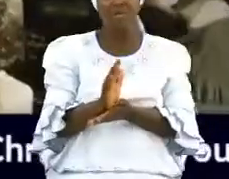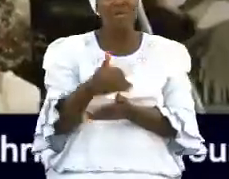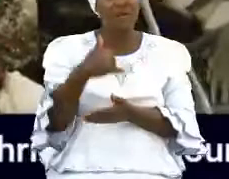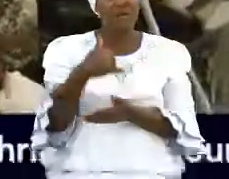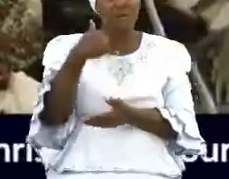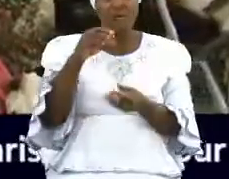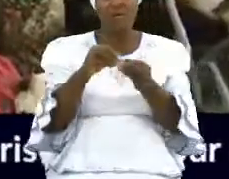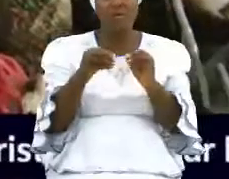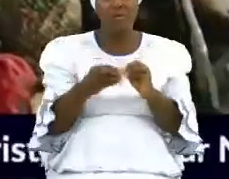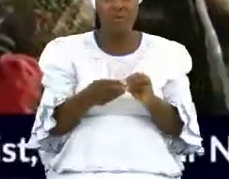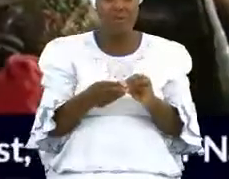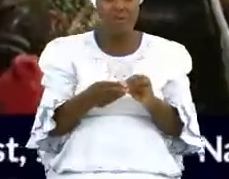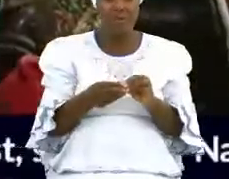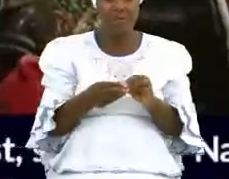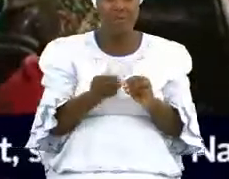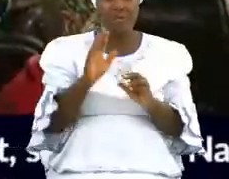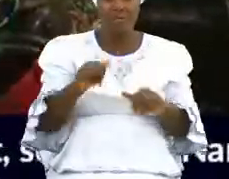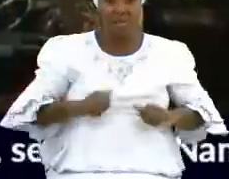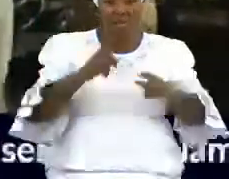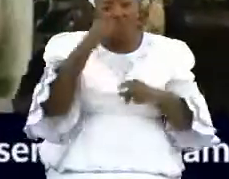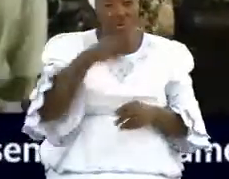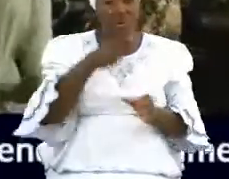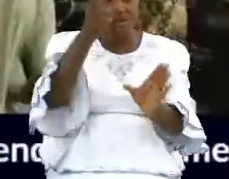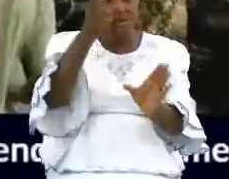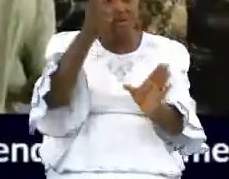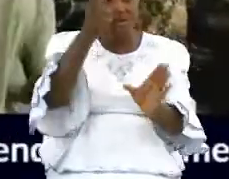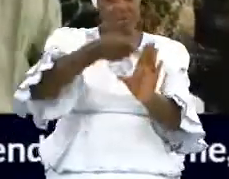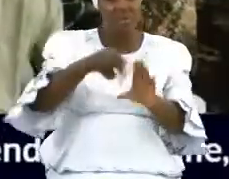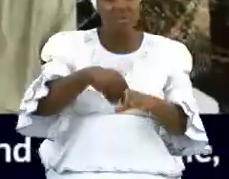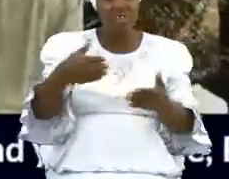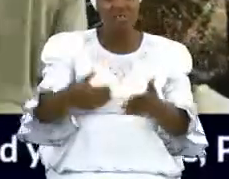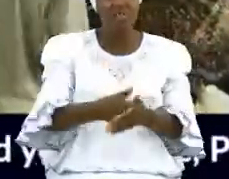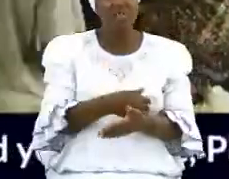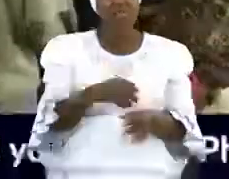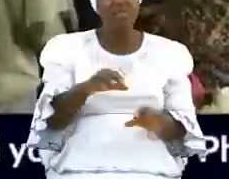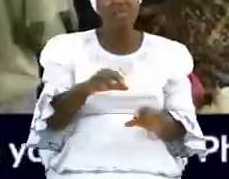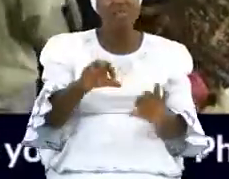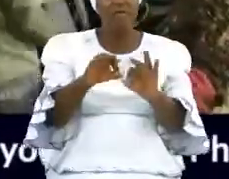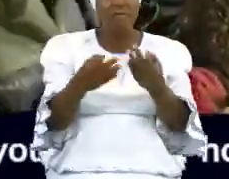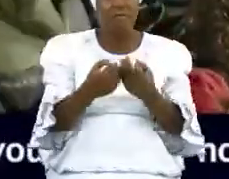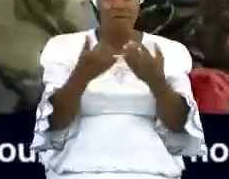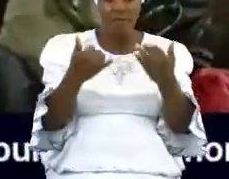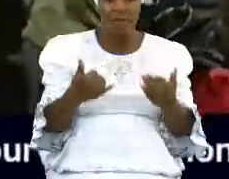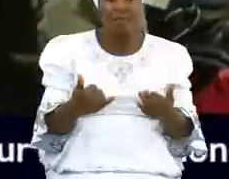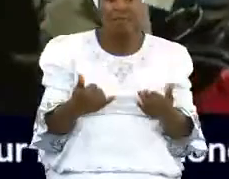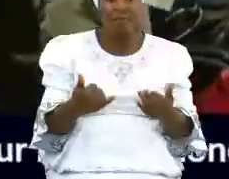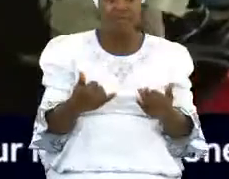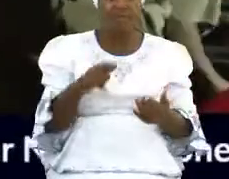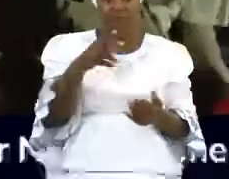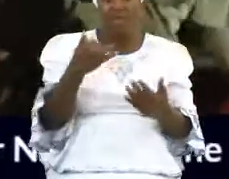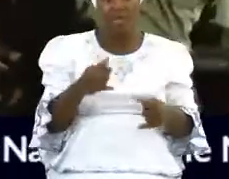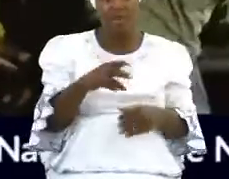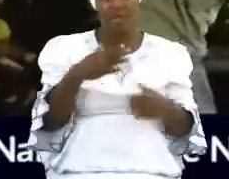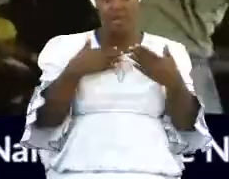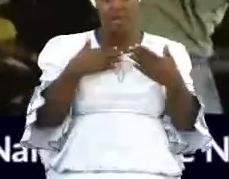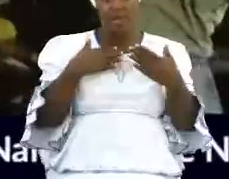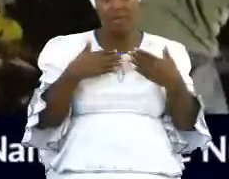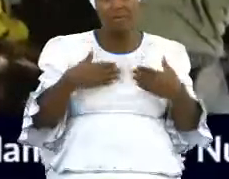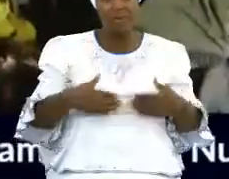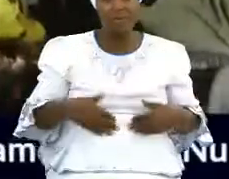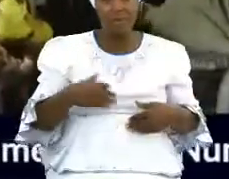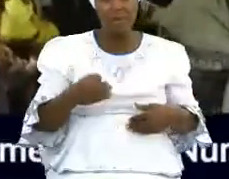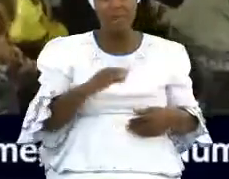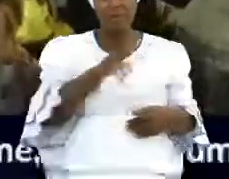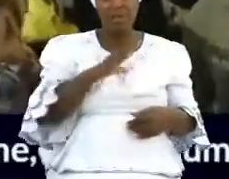You have joined a new family now. You are a member of the body of Christ now. You are a new creature